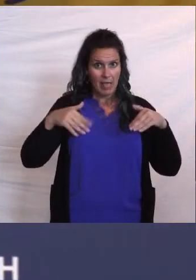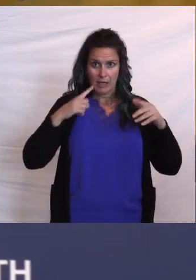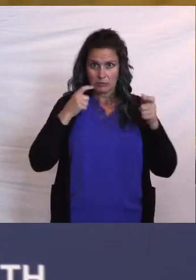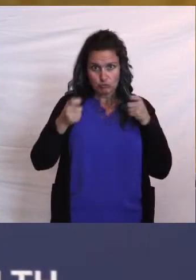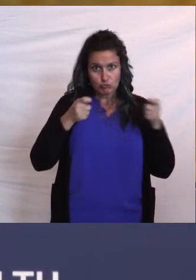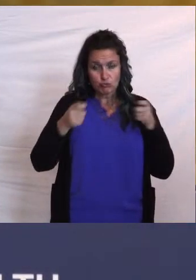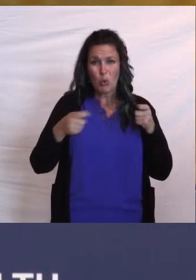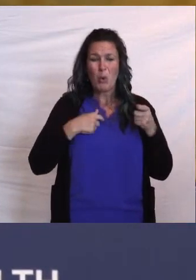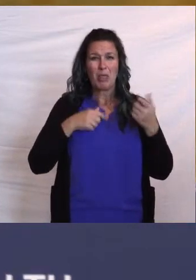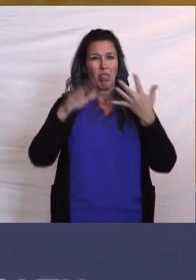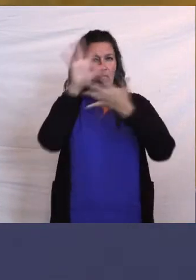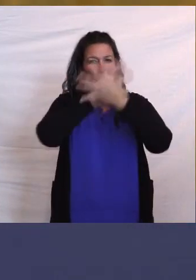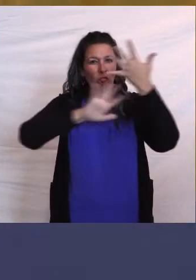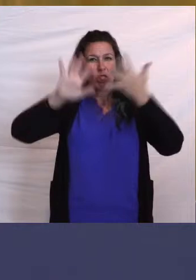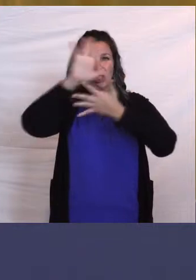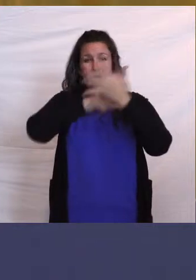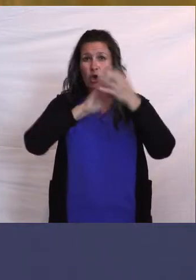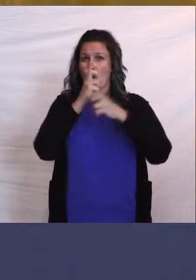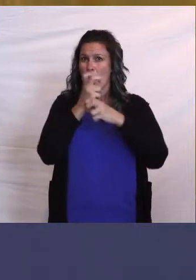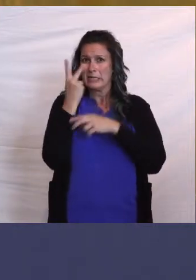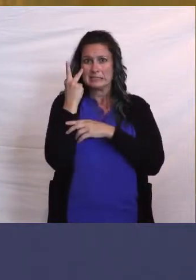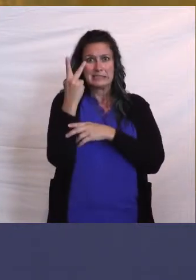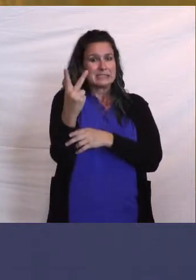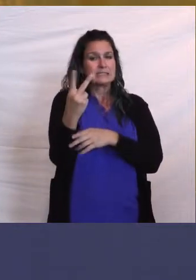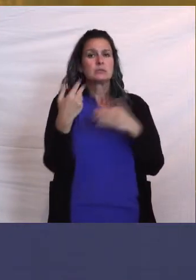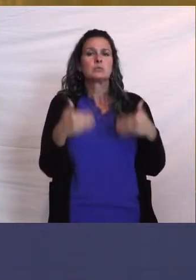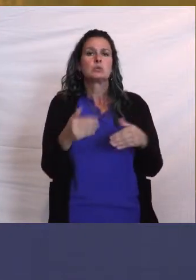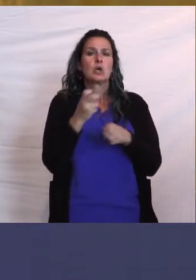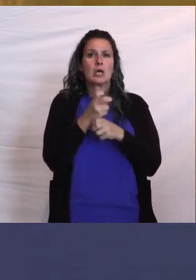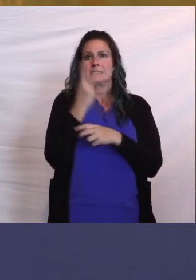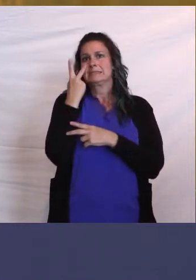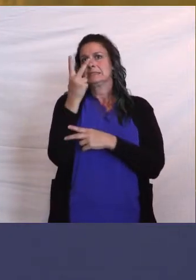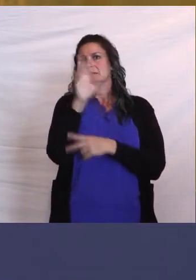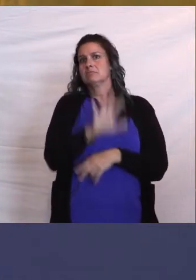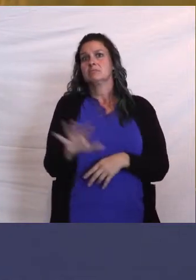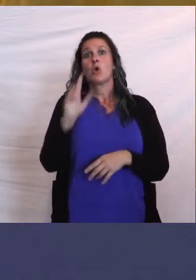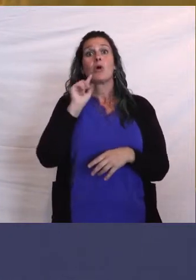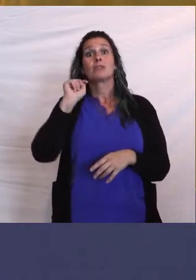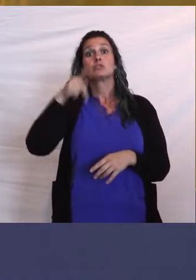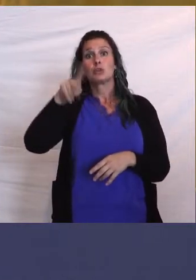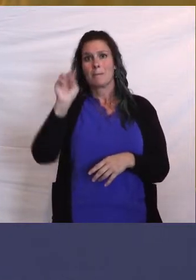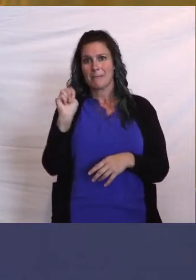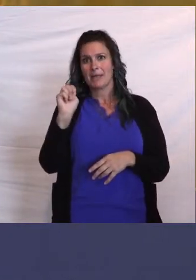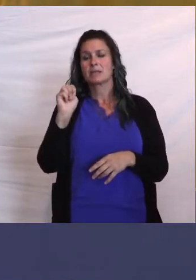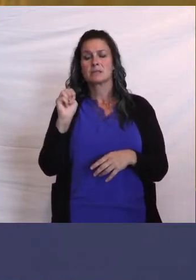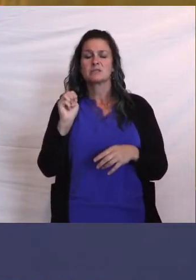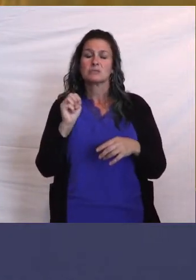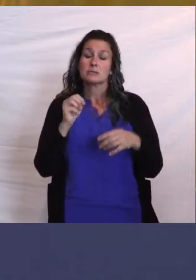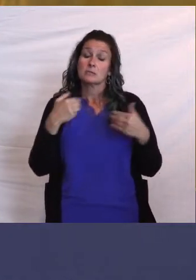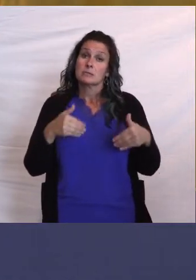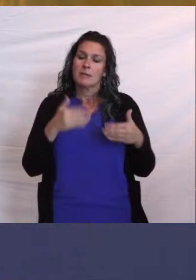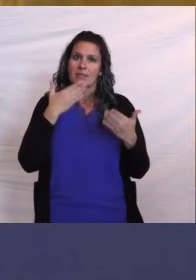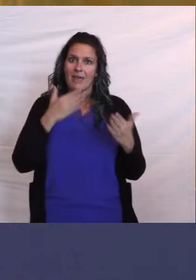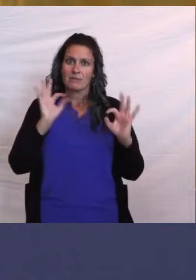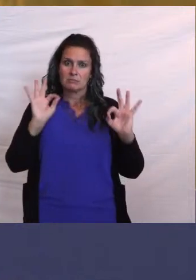it, the visibility potential on or lack of visibility on the turnpike was at risk there. But